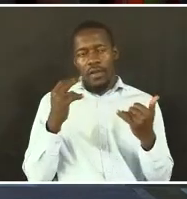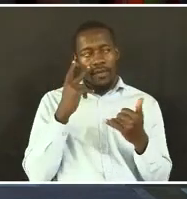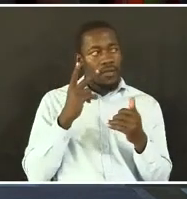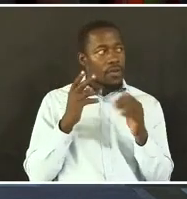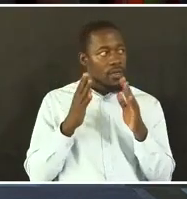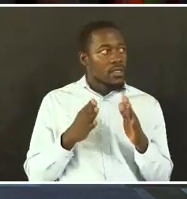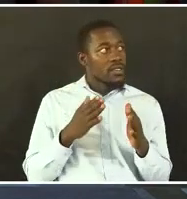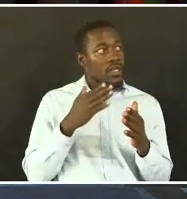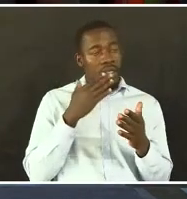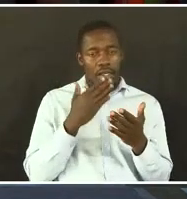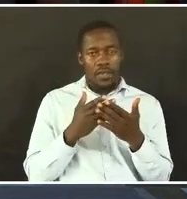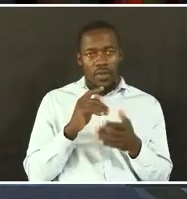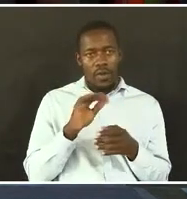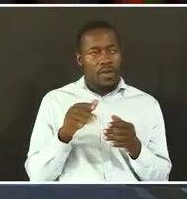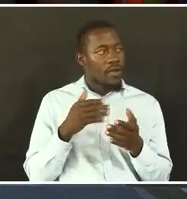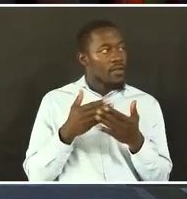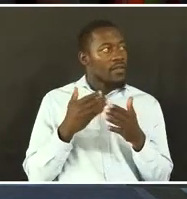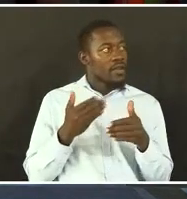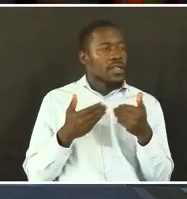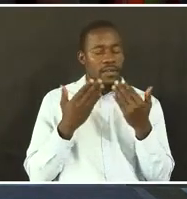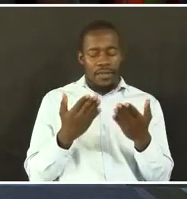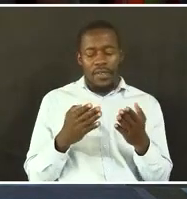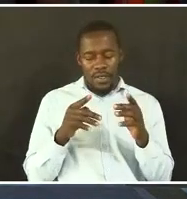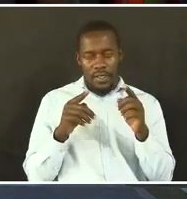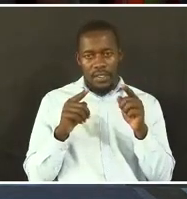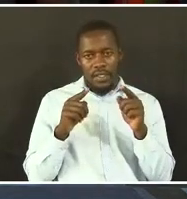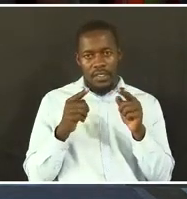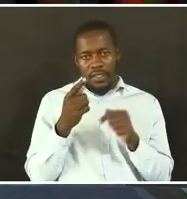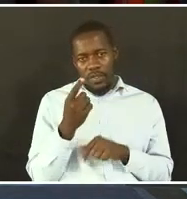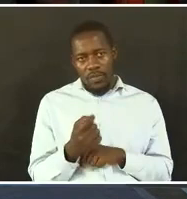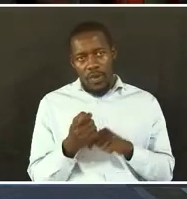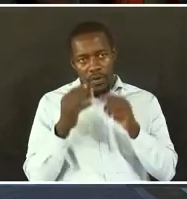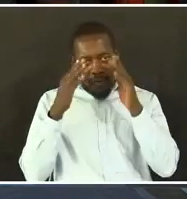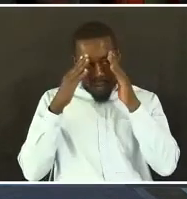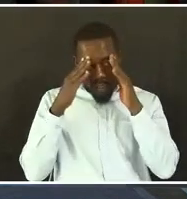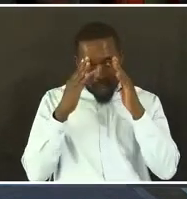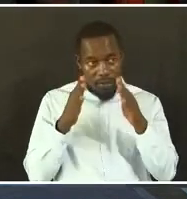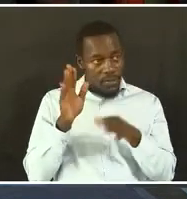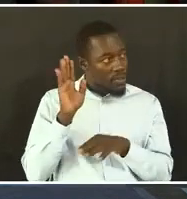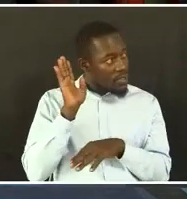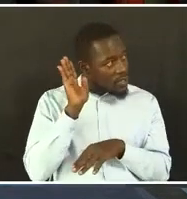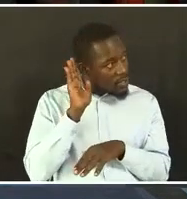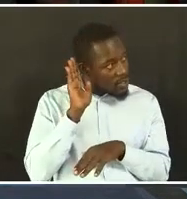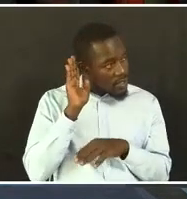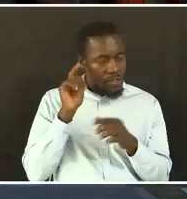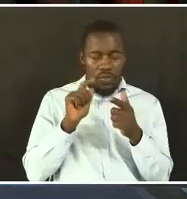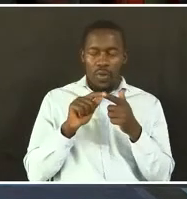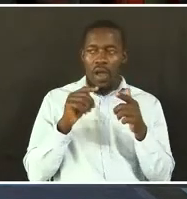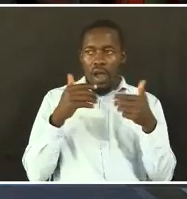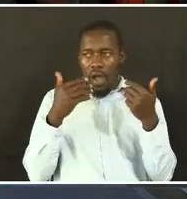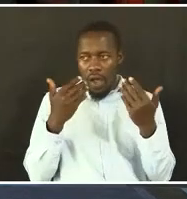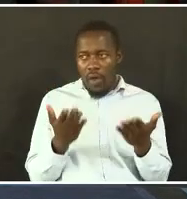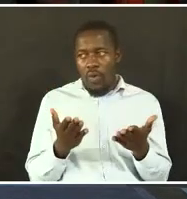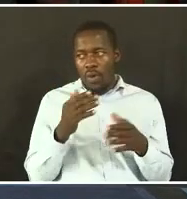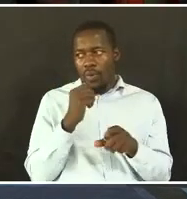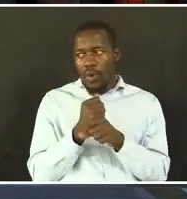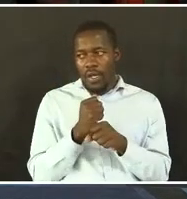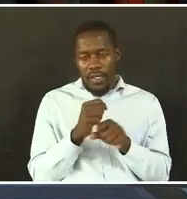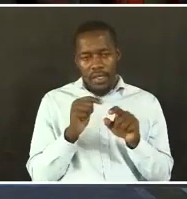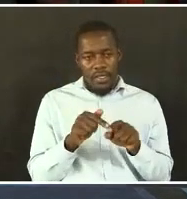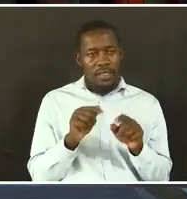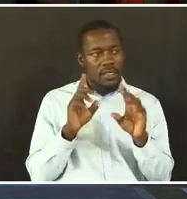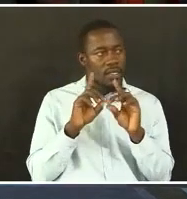viewers, for giving us your small attention to listen to how we operate in this